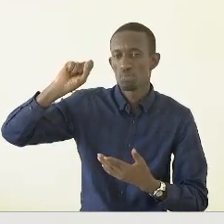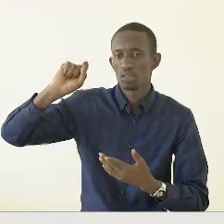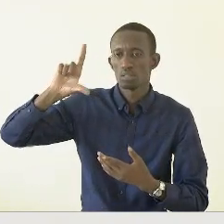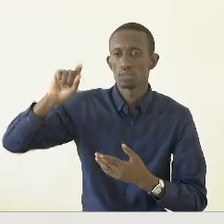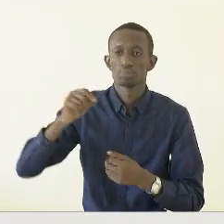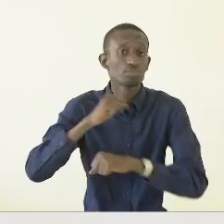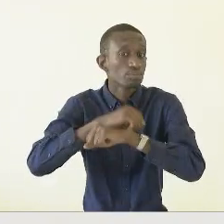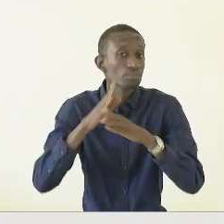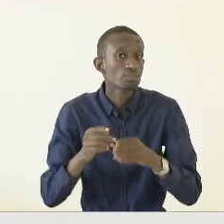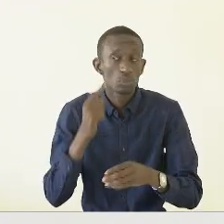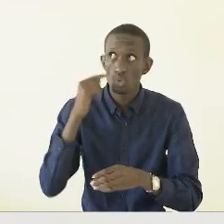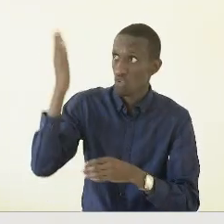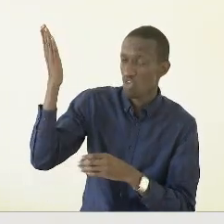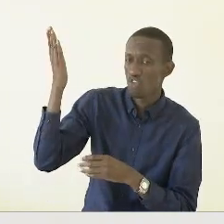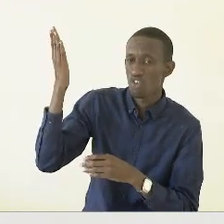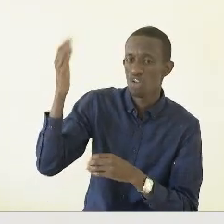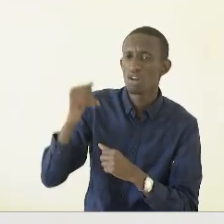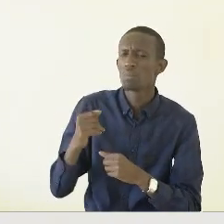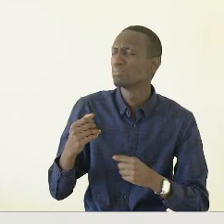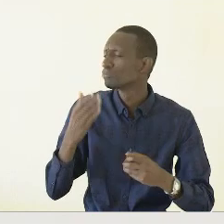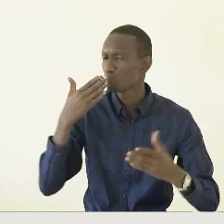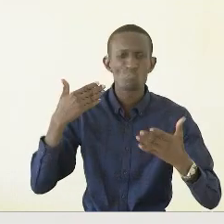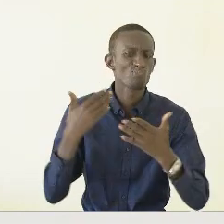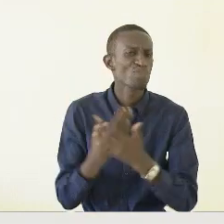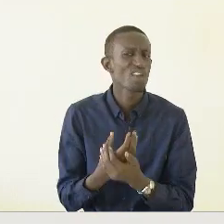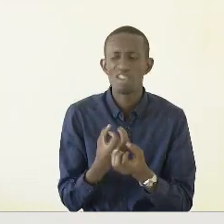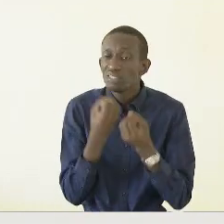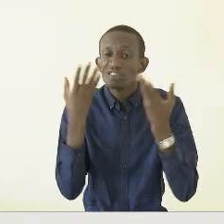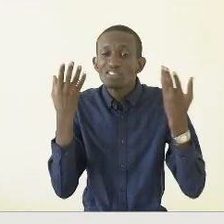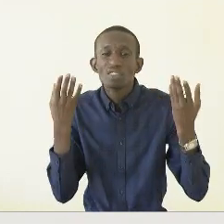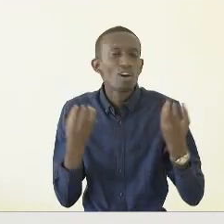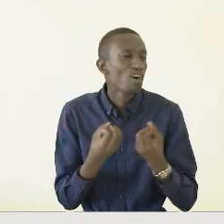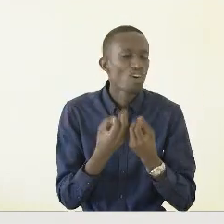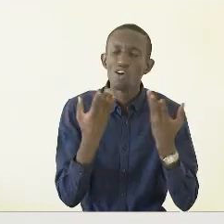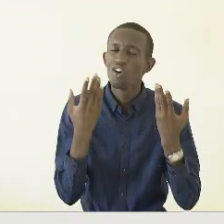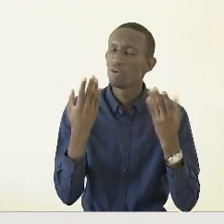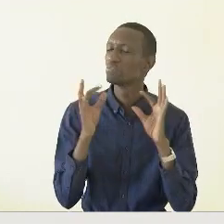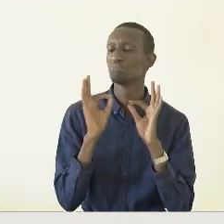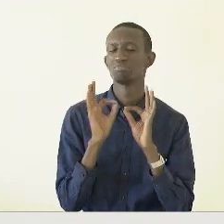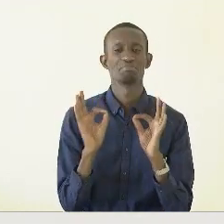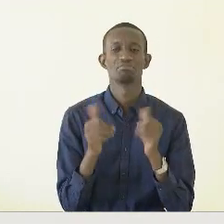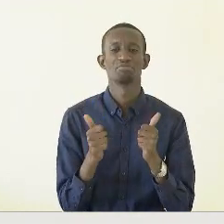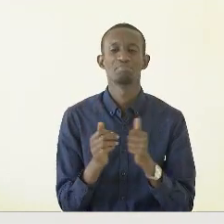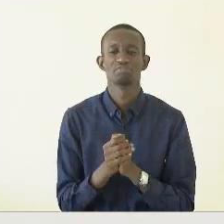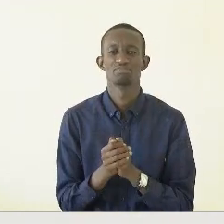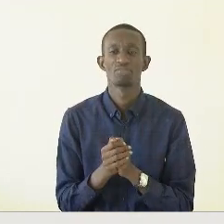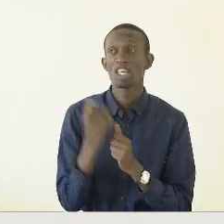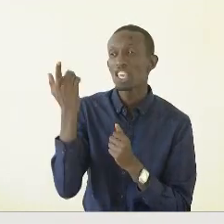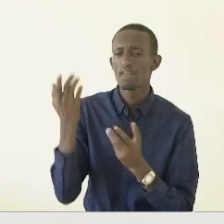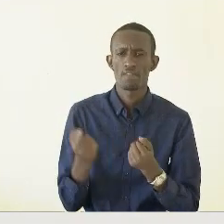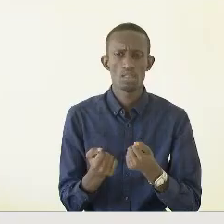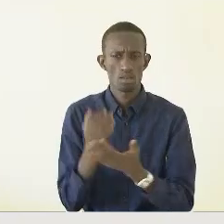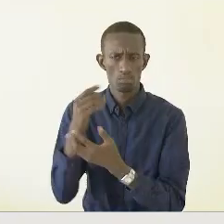Students, this is our very nice flower. It's very nice, and it has